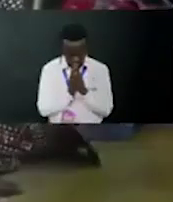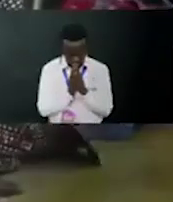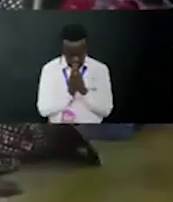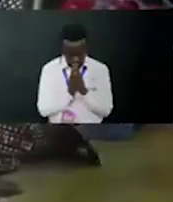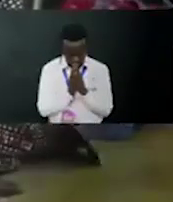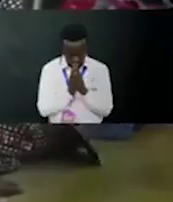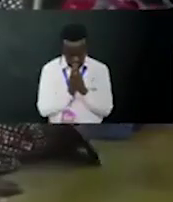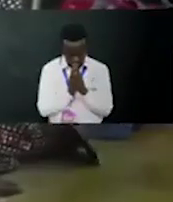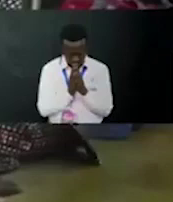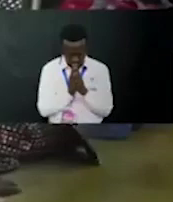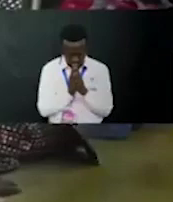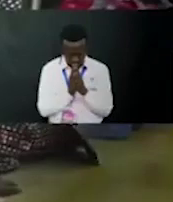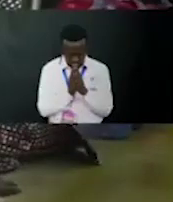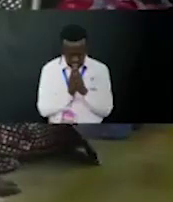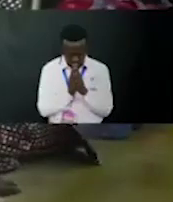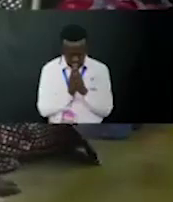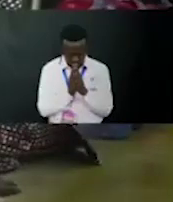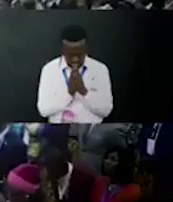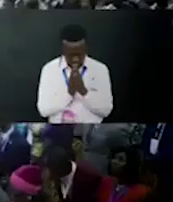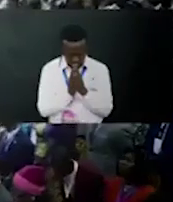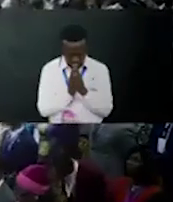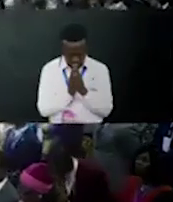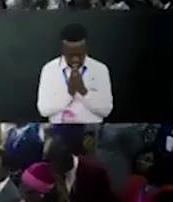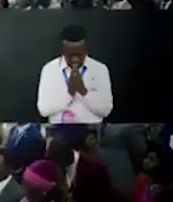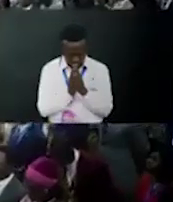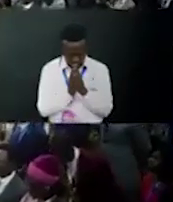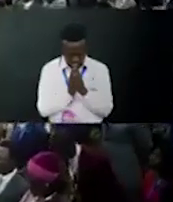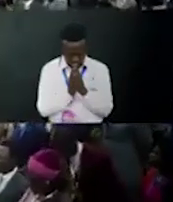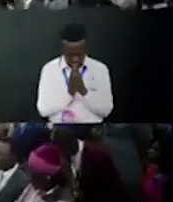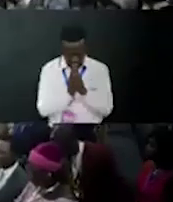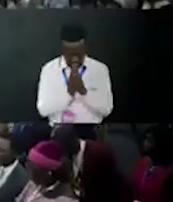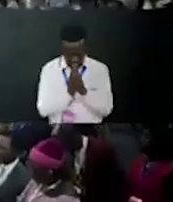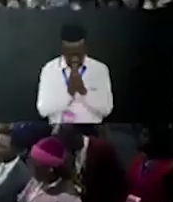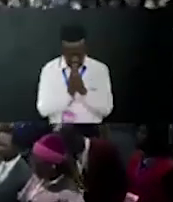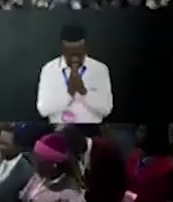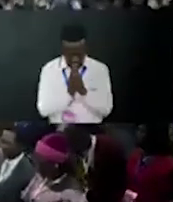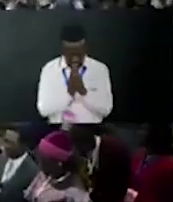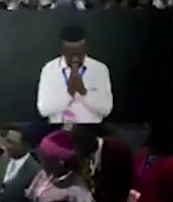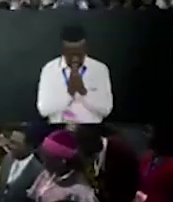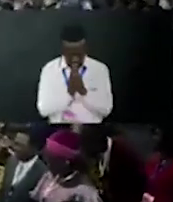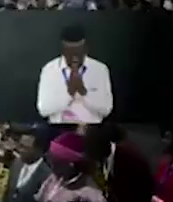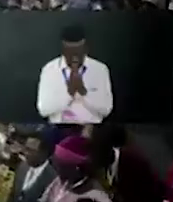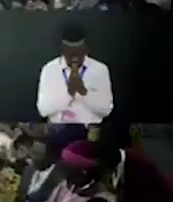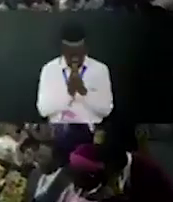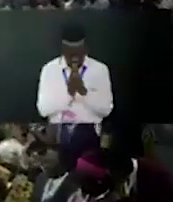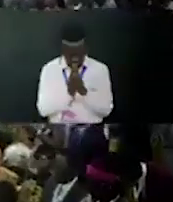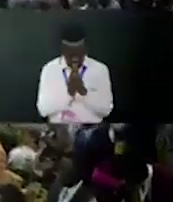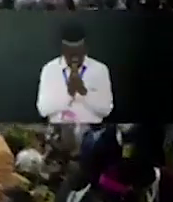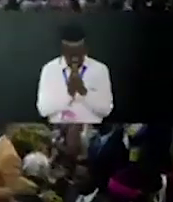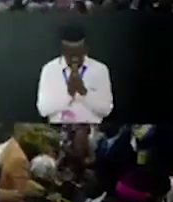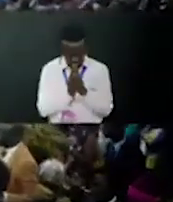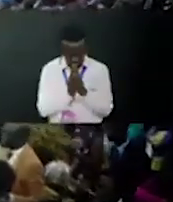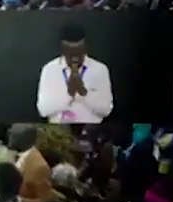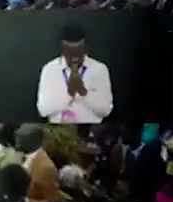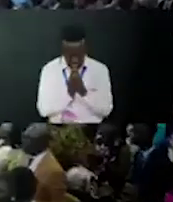derebe, rababa le makaya, ille masaya tarababa yandelele, irababa la masota, ille mora